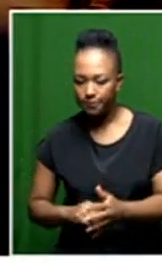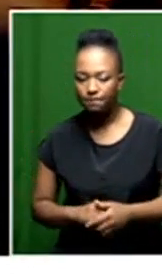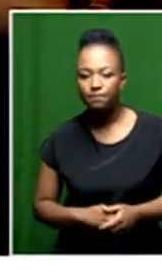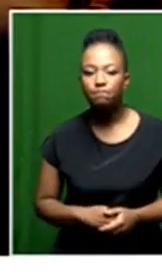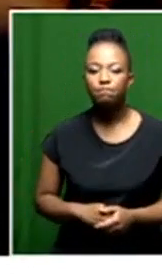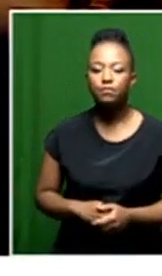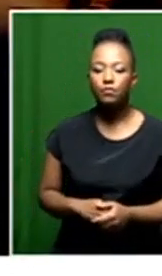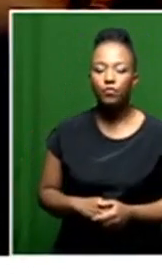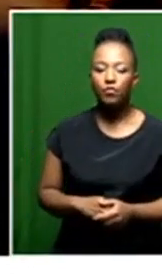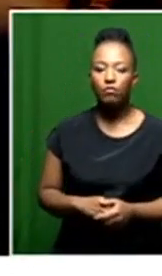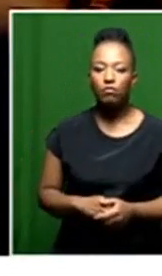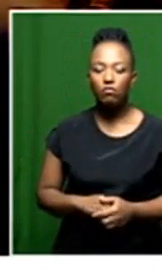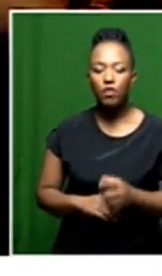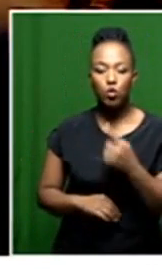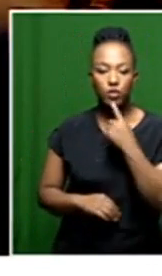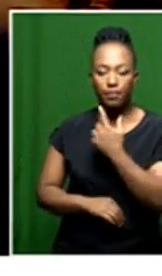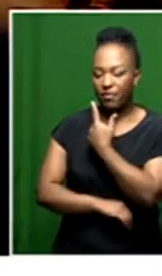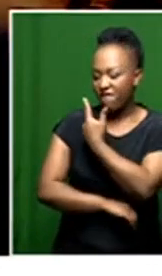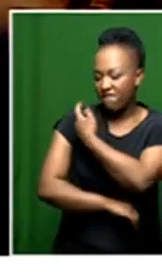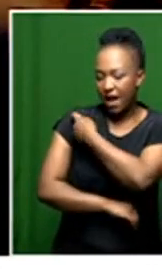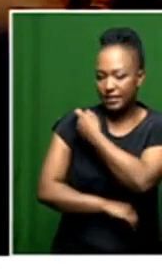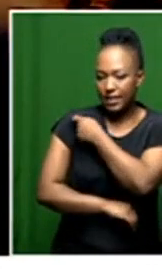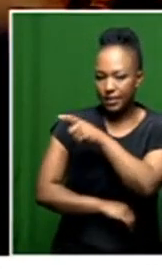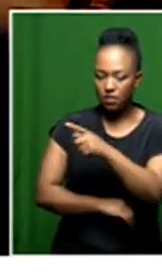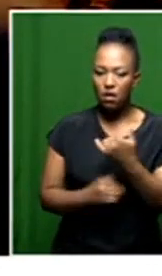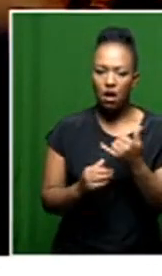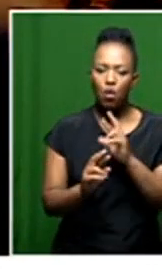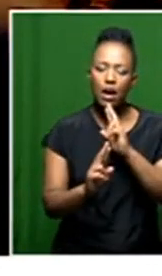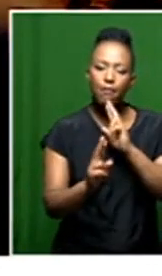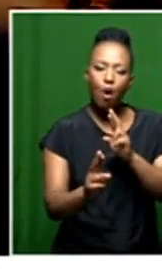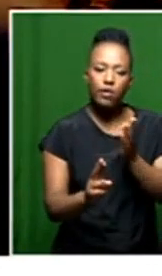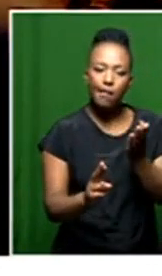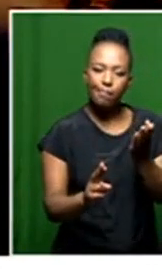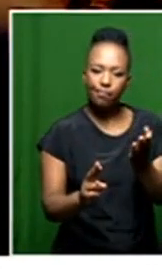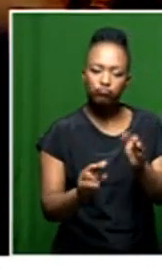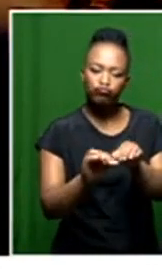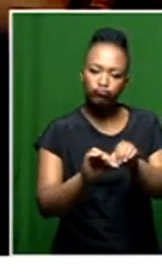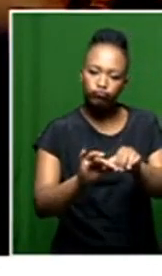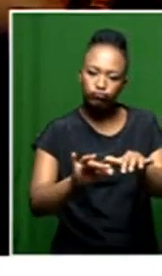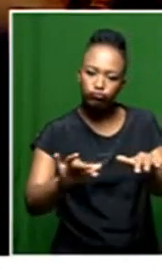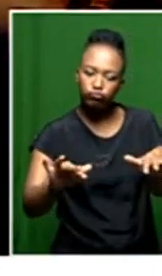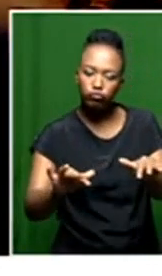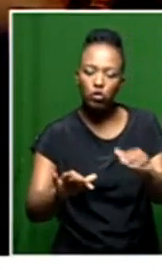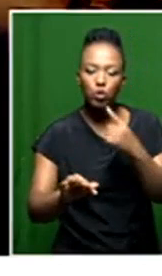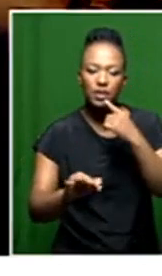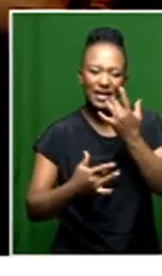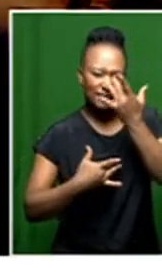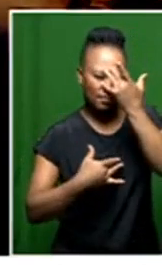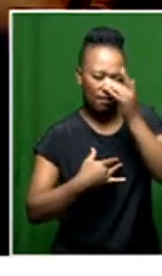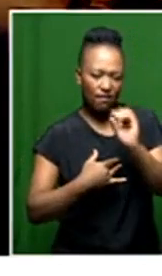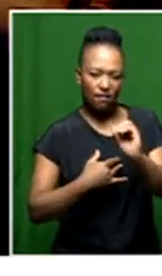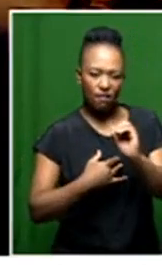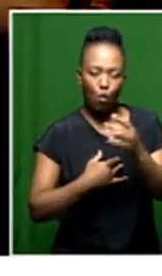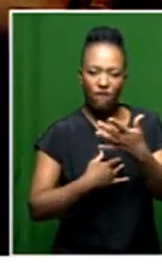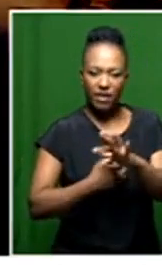vaccination, Professor, there's a damning report doing the rounds about the reported side effects brought on by